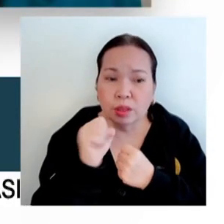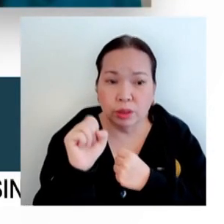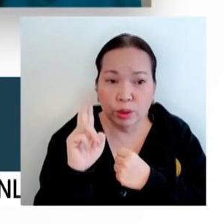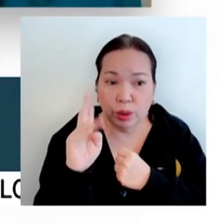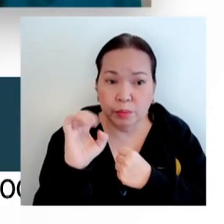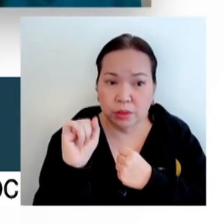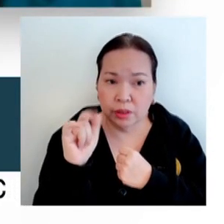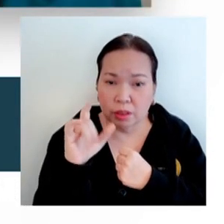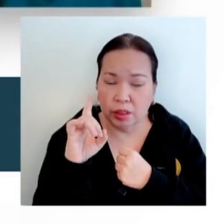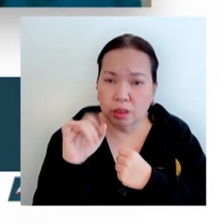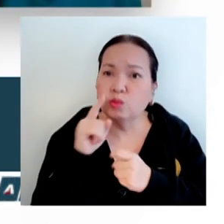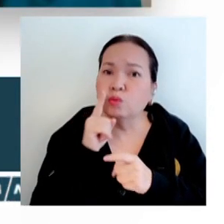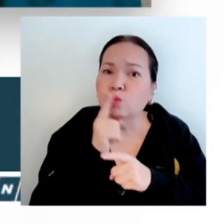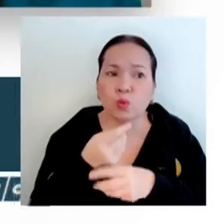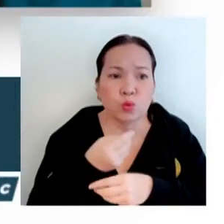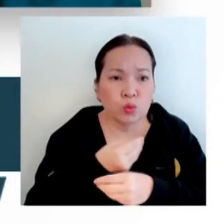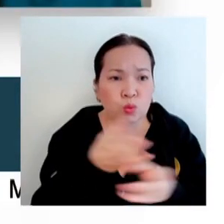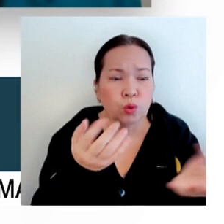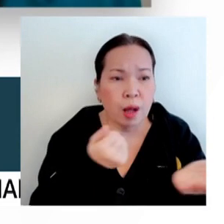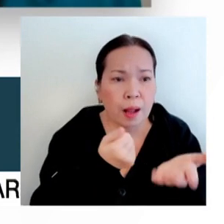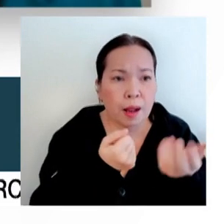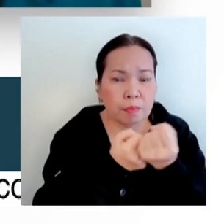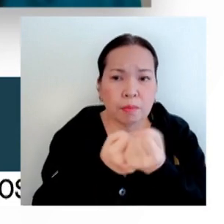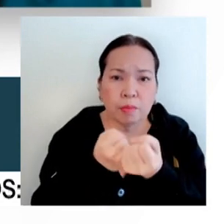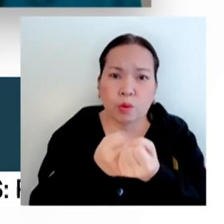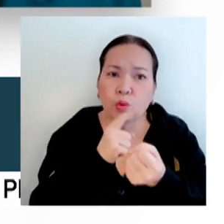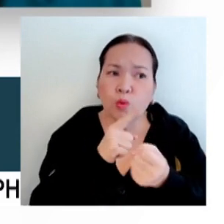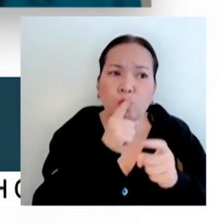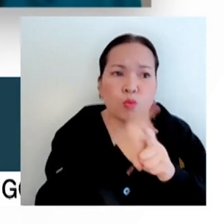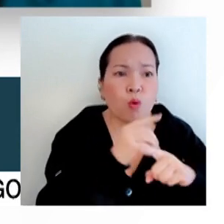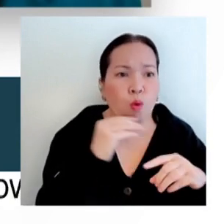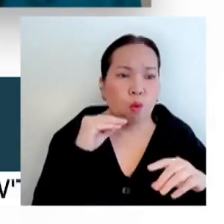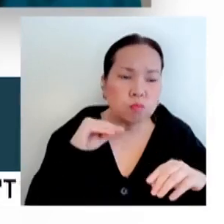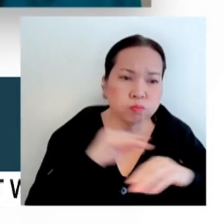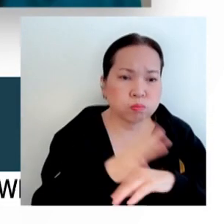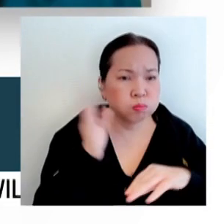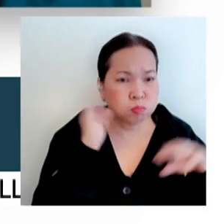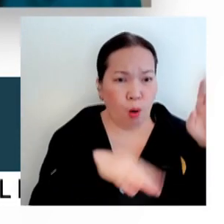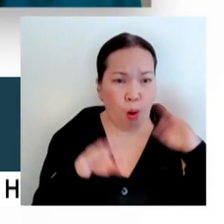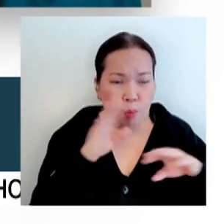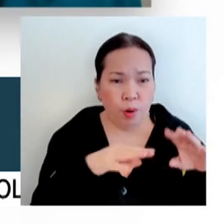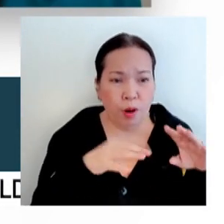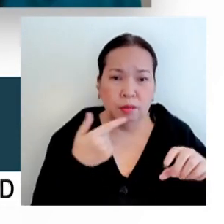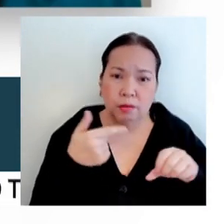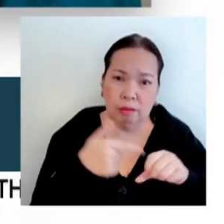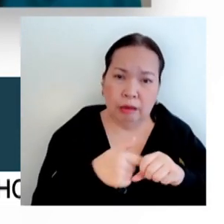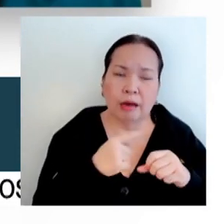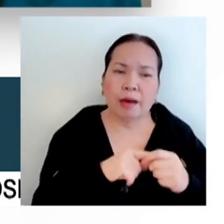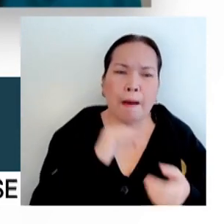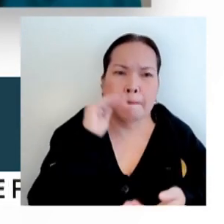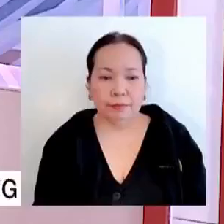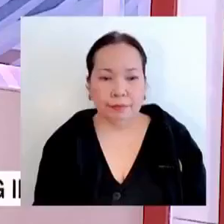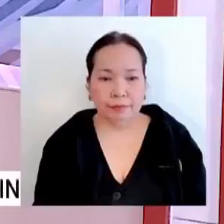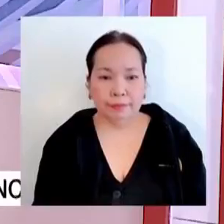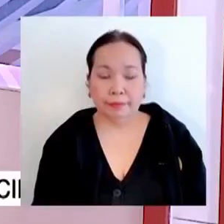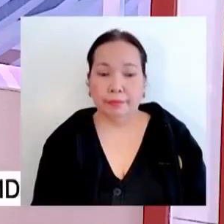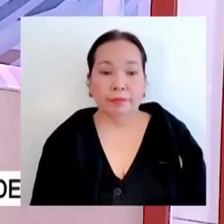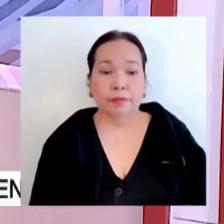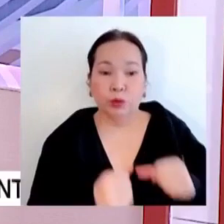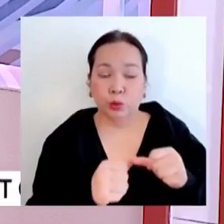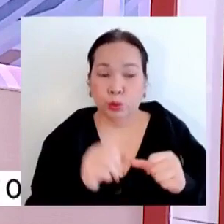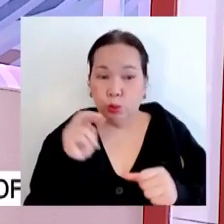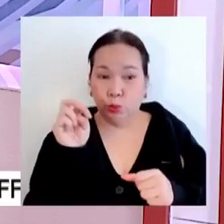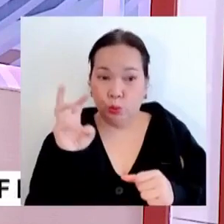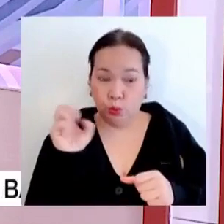talaga doon sa apektado ng pagtaas ng krudo para mapigilan yung pagtaas ng pamasahe. The Philippine